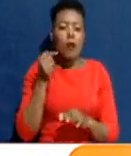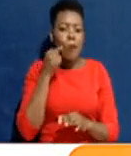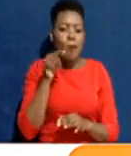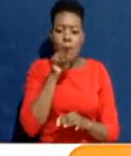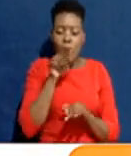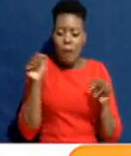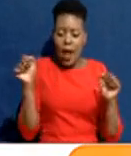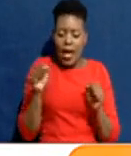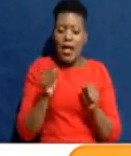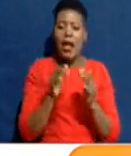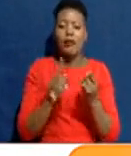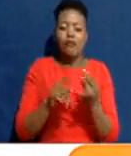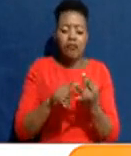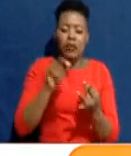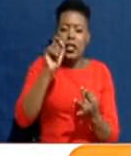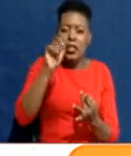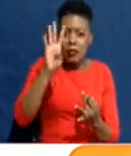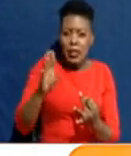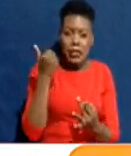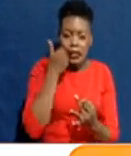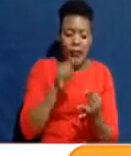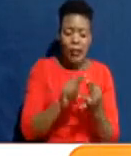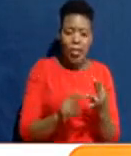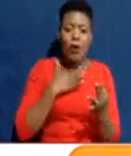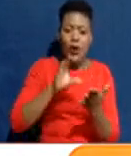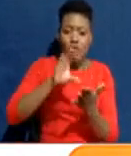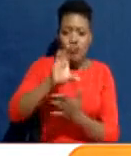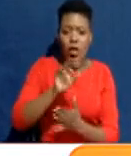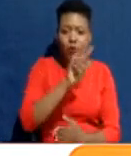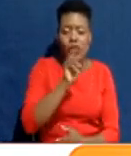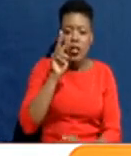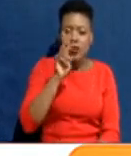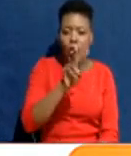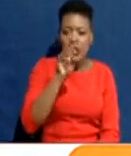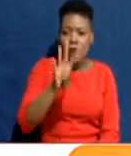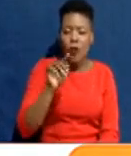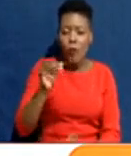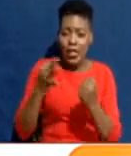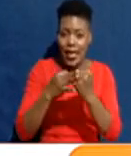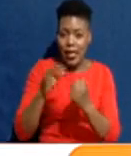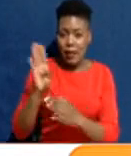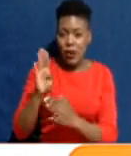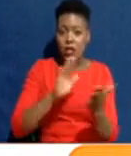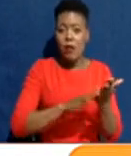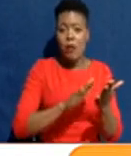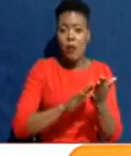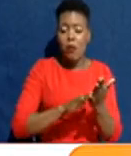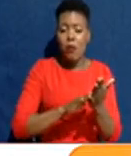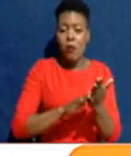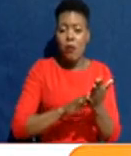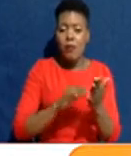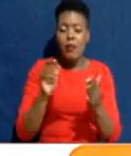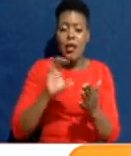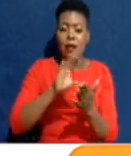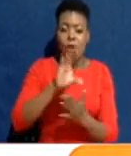malaria and tuberculosis in the economy, Kenya shillings 24.8 billion is proposed at a global fund, and Kenya